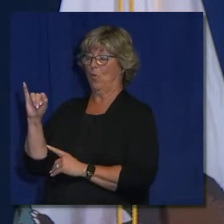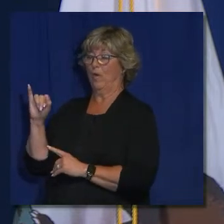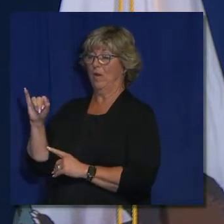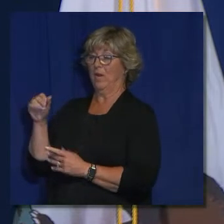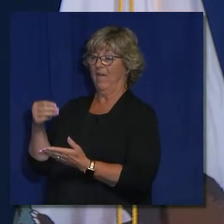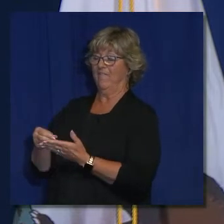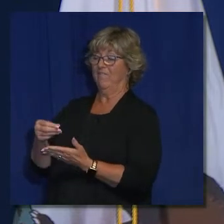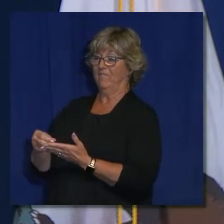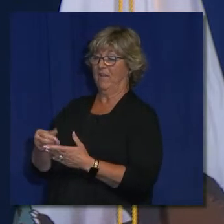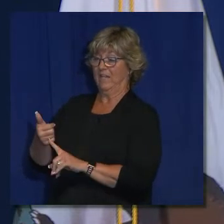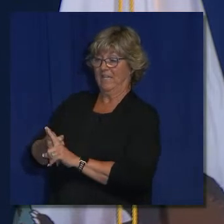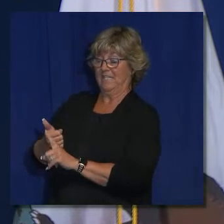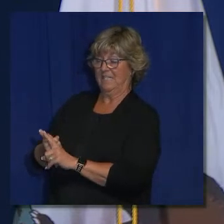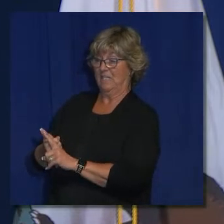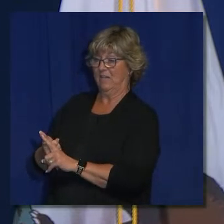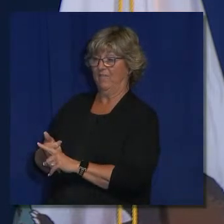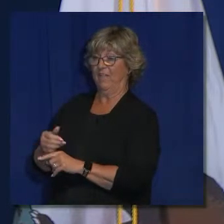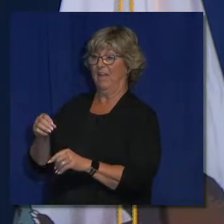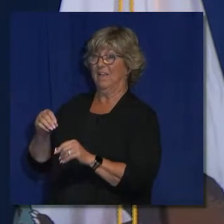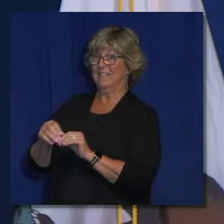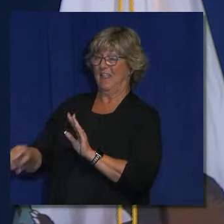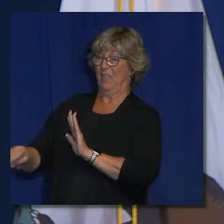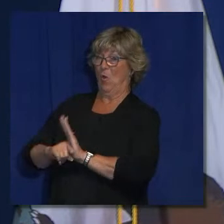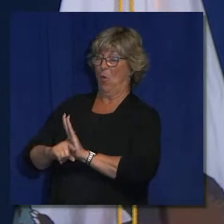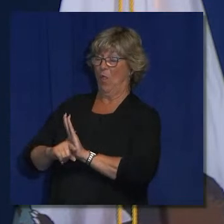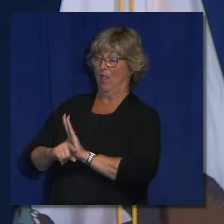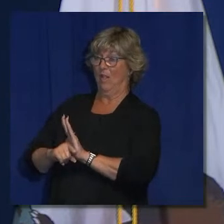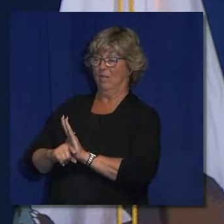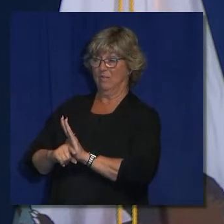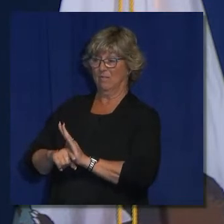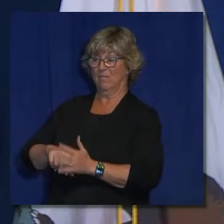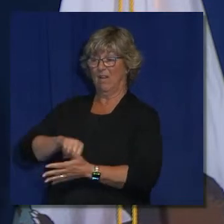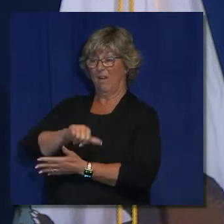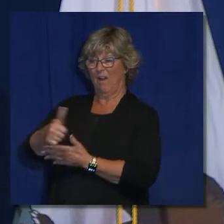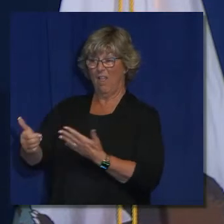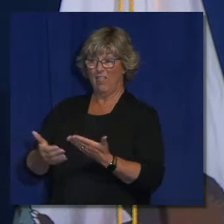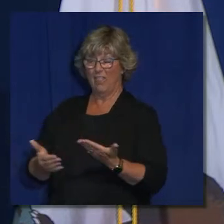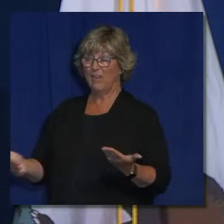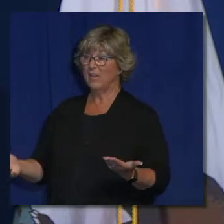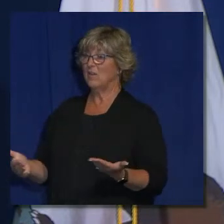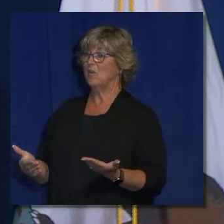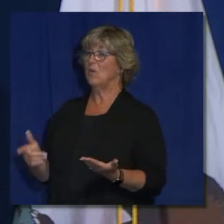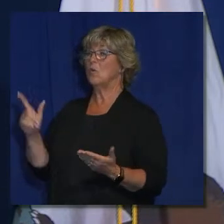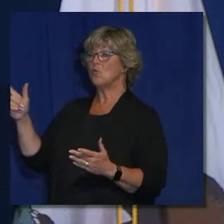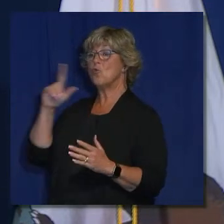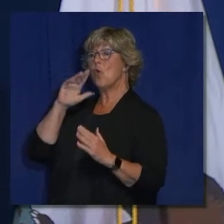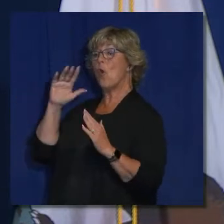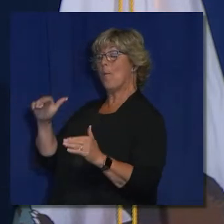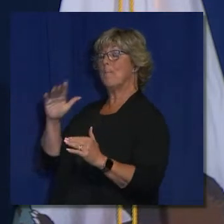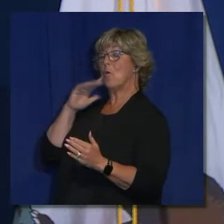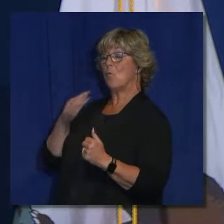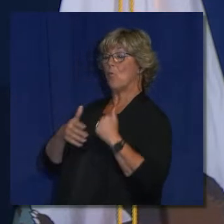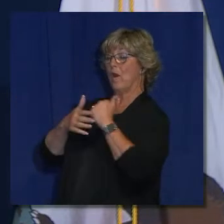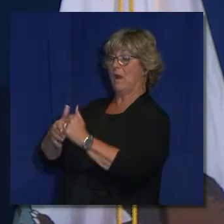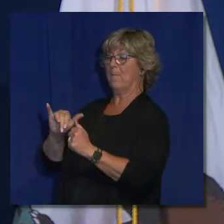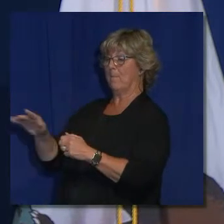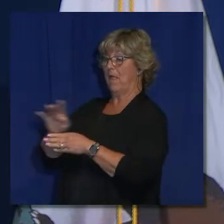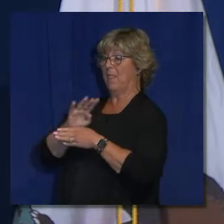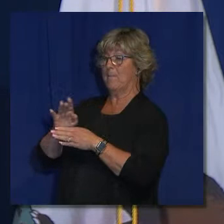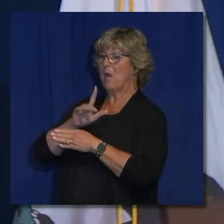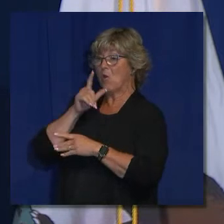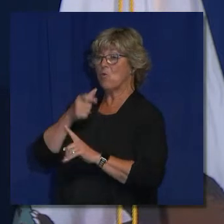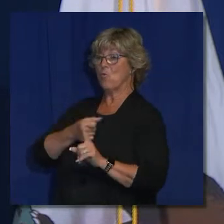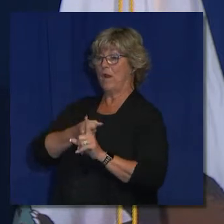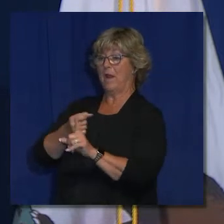UI fund itself that's in the hole. So are there other things that you hope will help these businesses that were